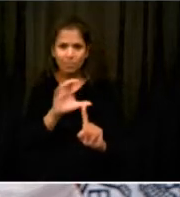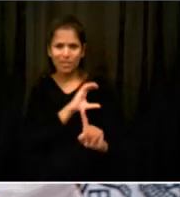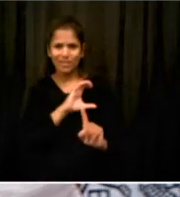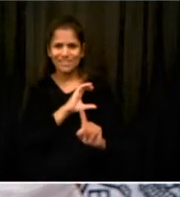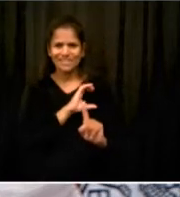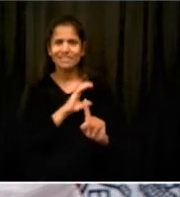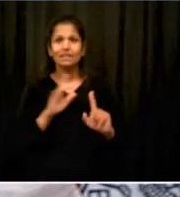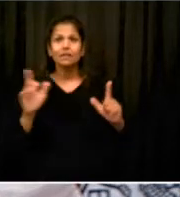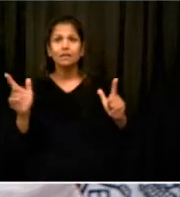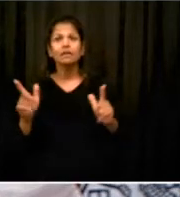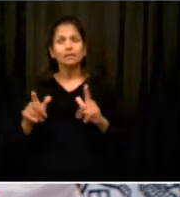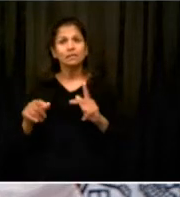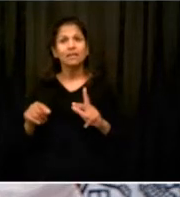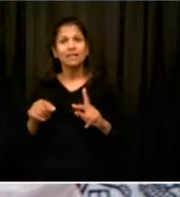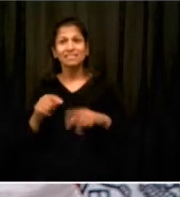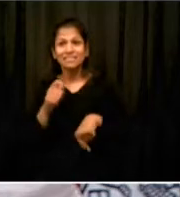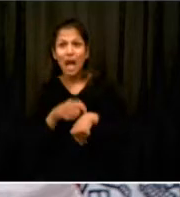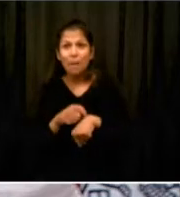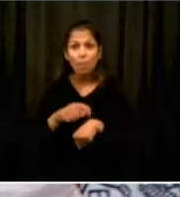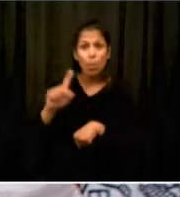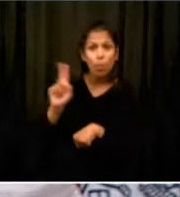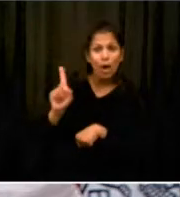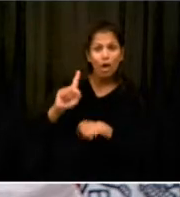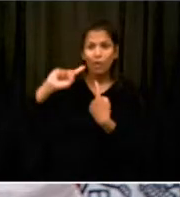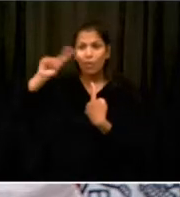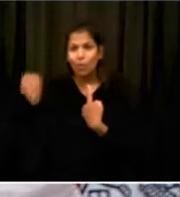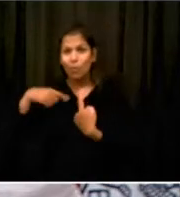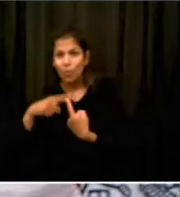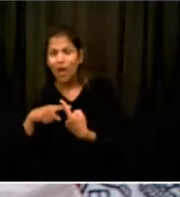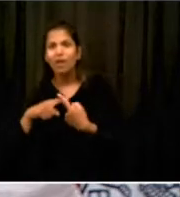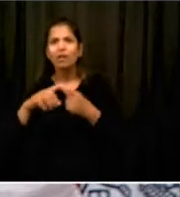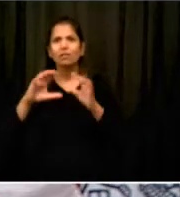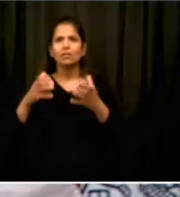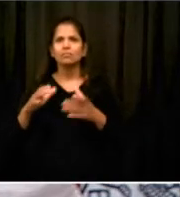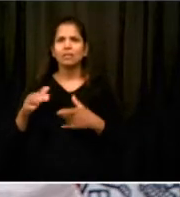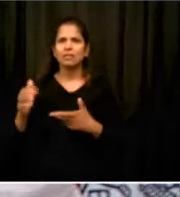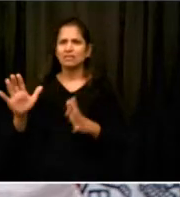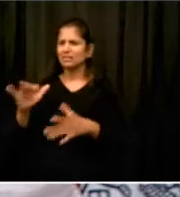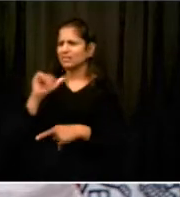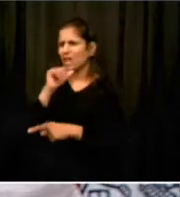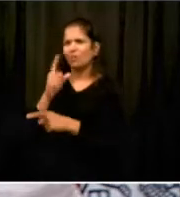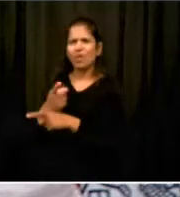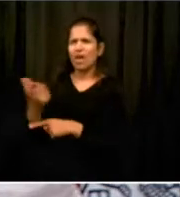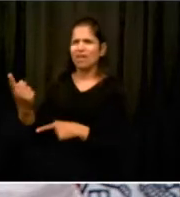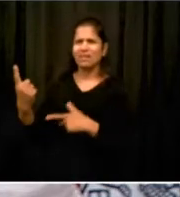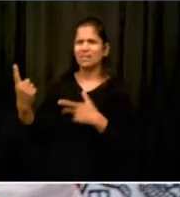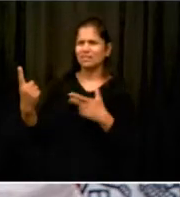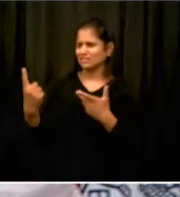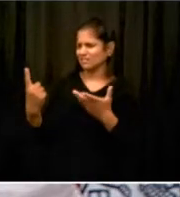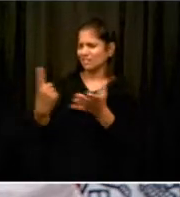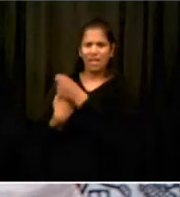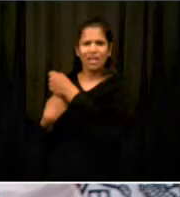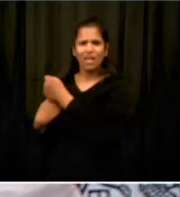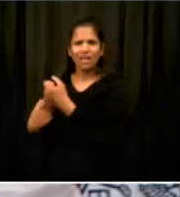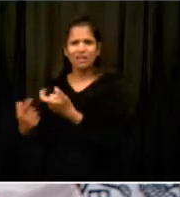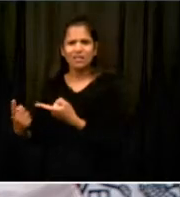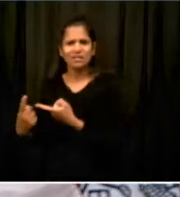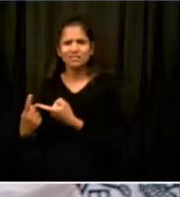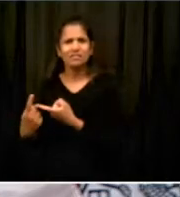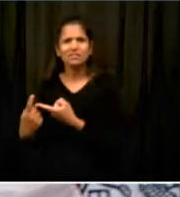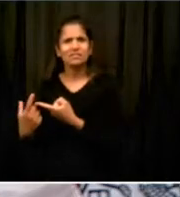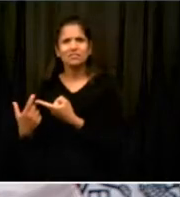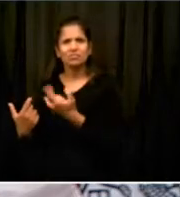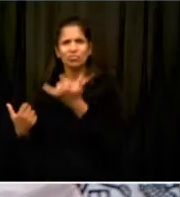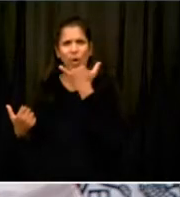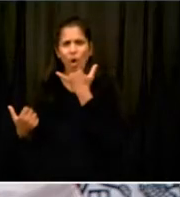I understand it so far, was for damaging police property. I want to affirm very clearly, no one is allowed to damage